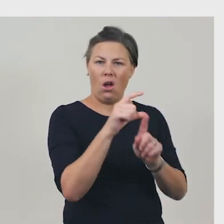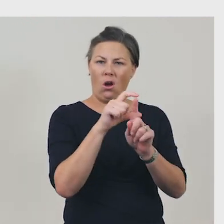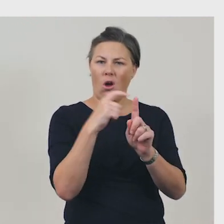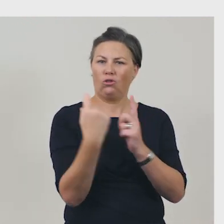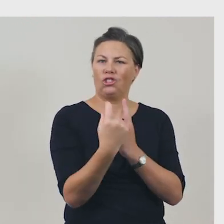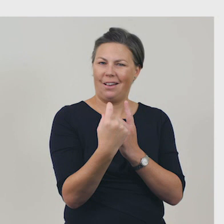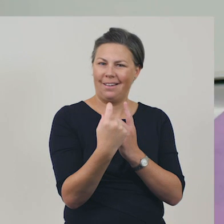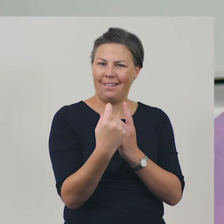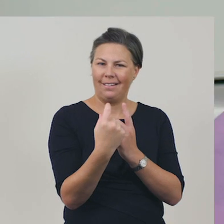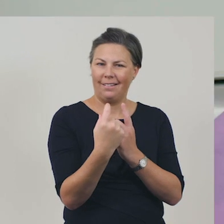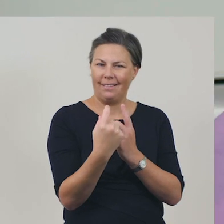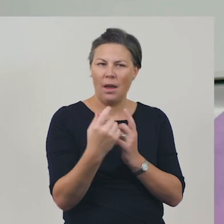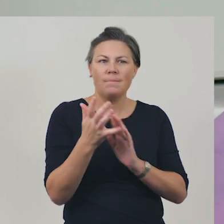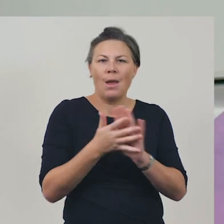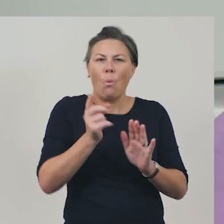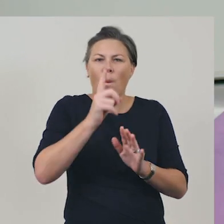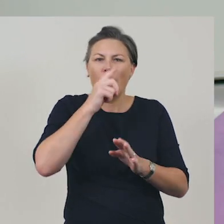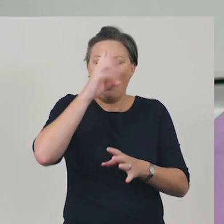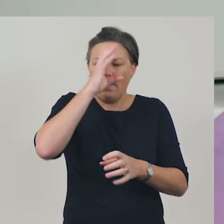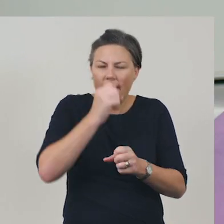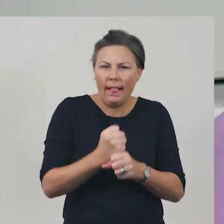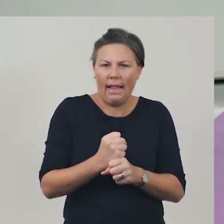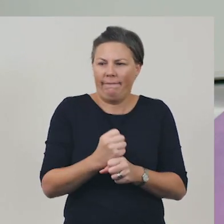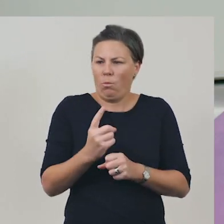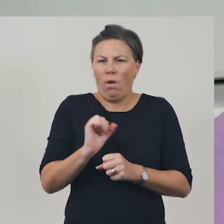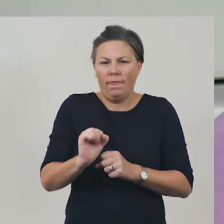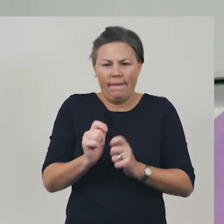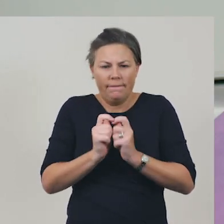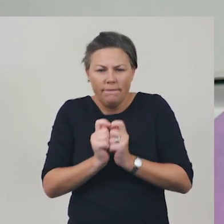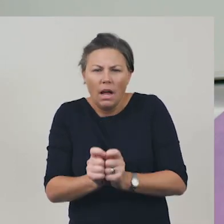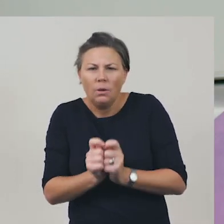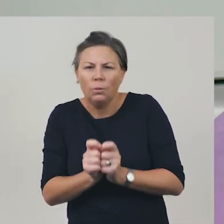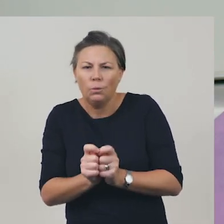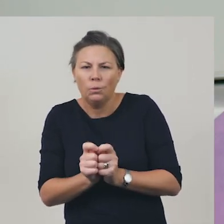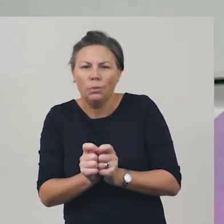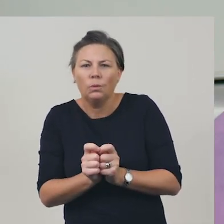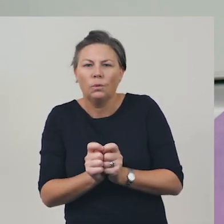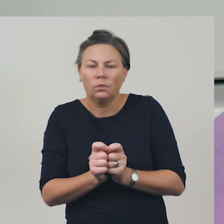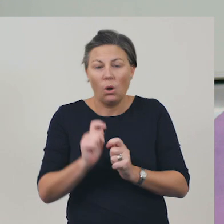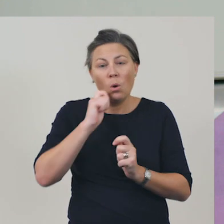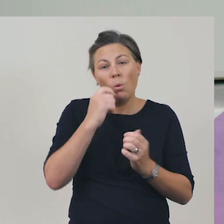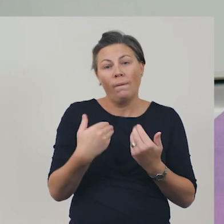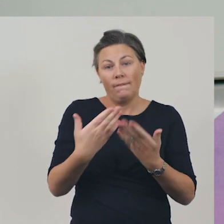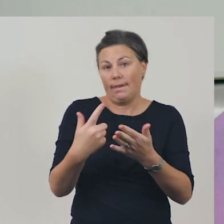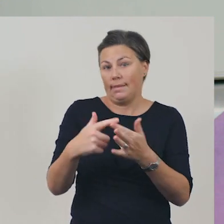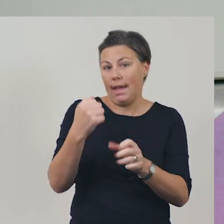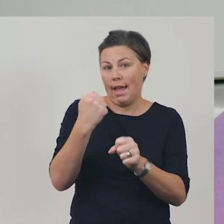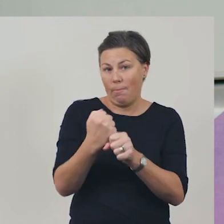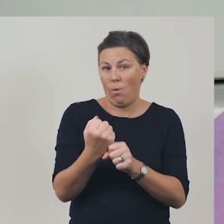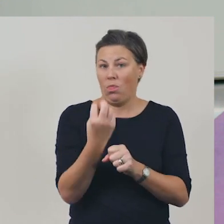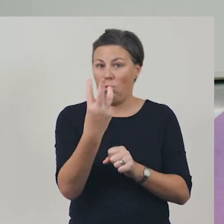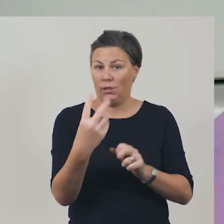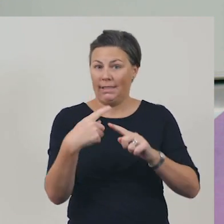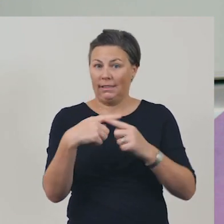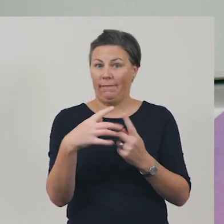text. How about we take a close look at how these different types of contexts are conveyed in a text by looking at an